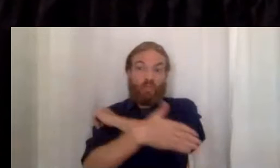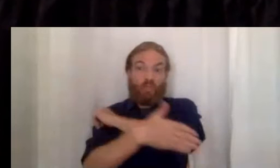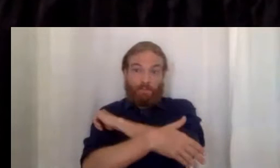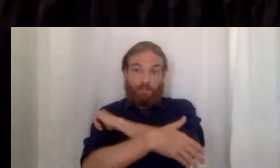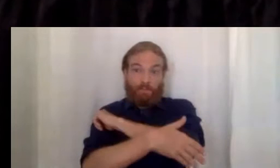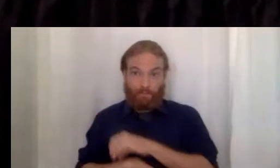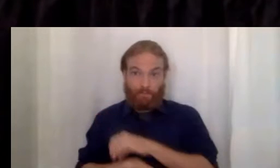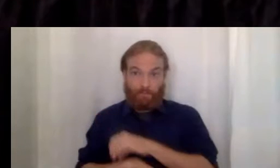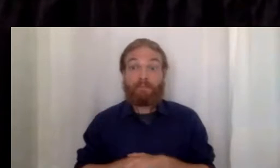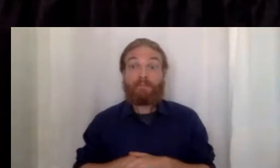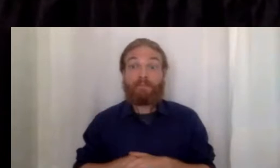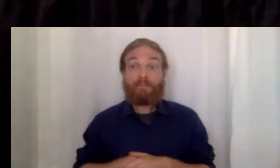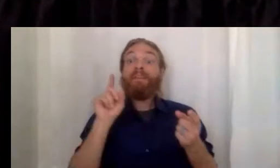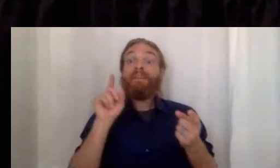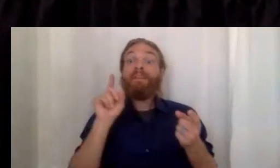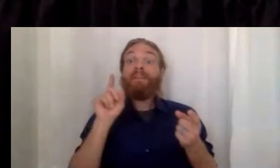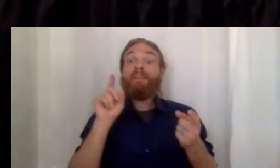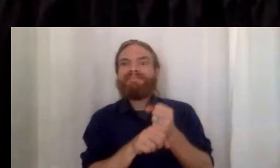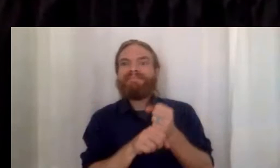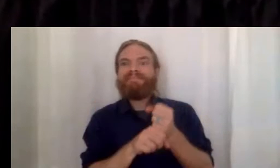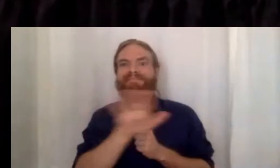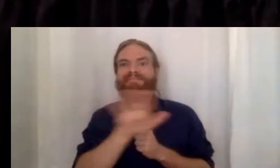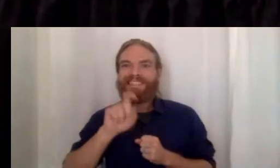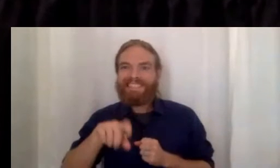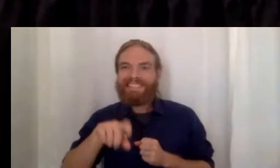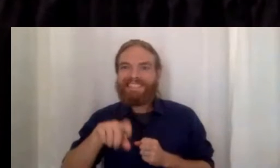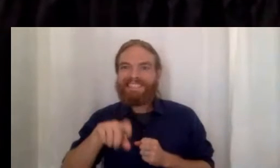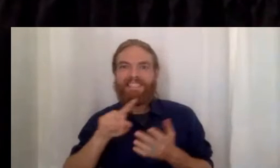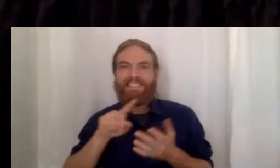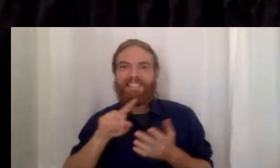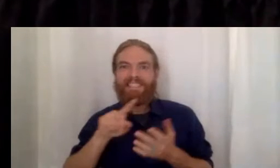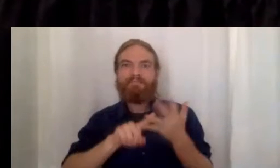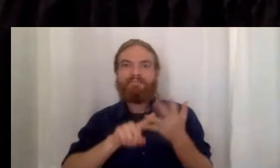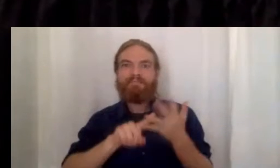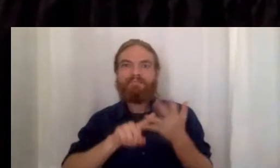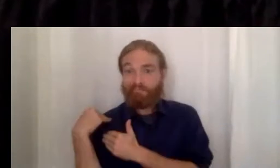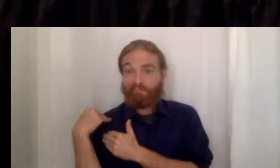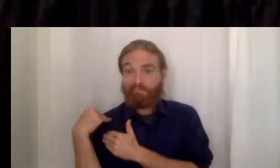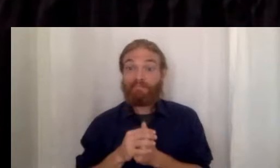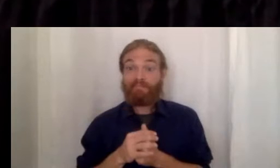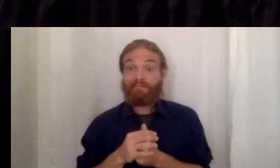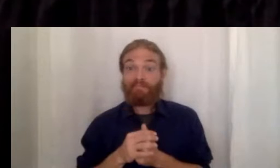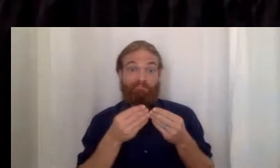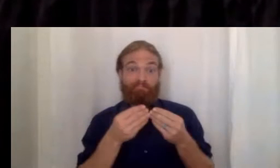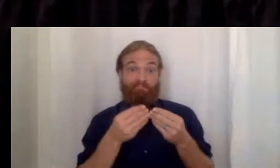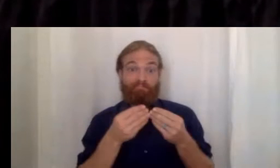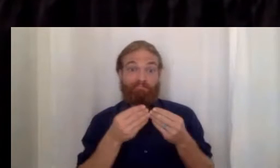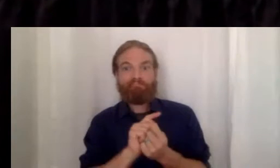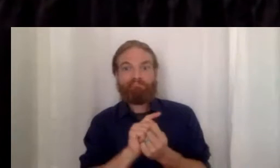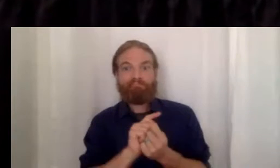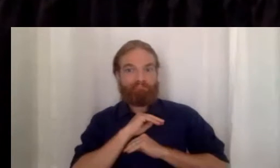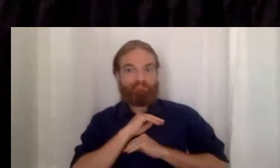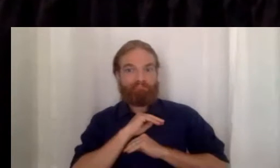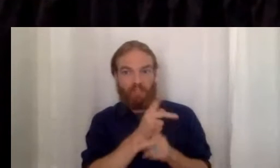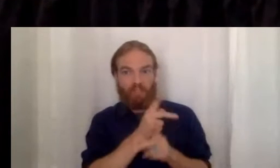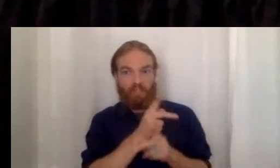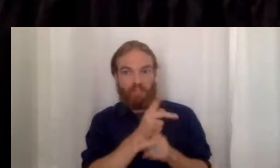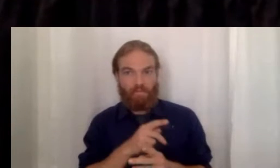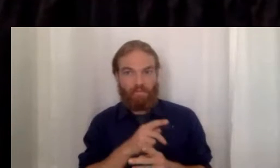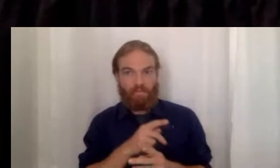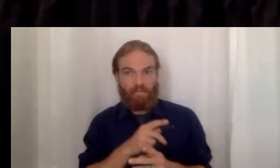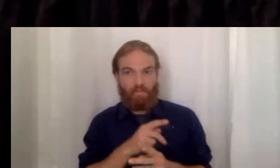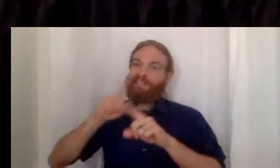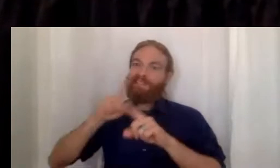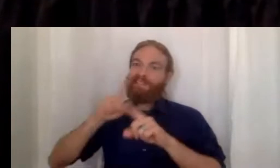their obligation taken care of, depending on where they're employed, and also working with